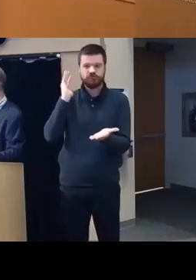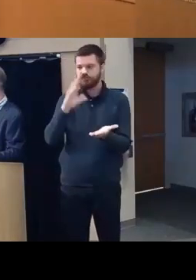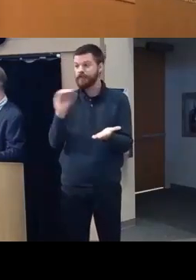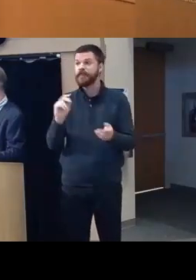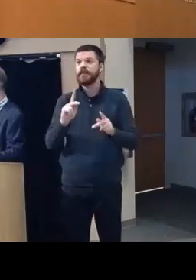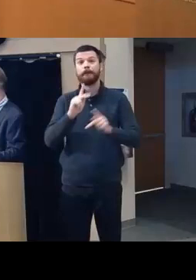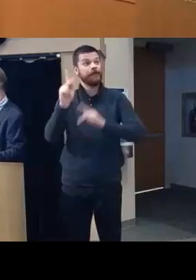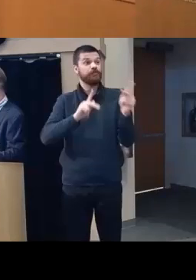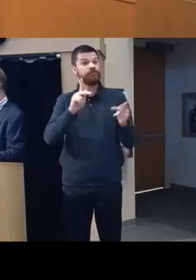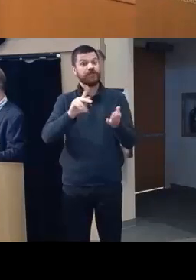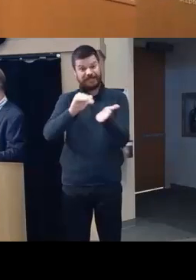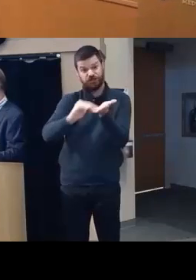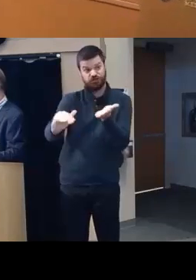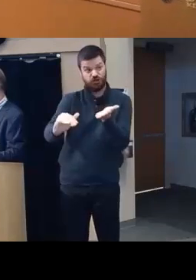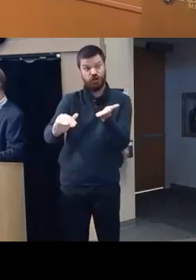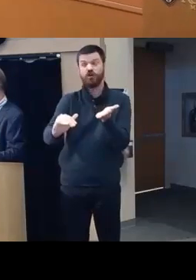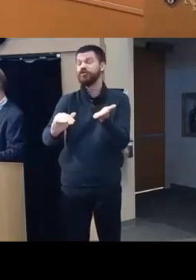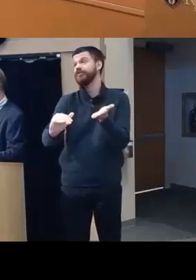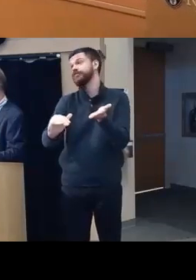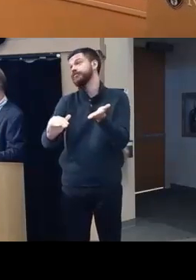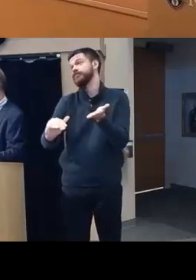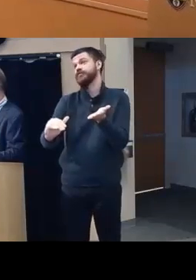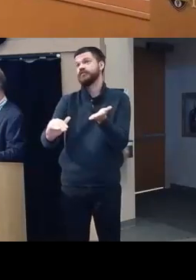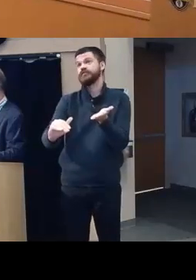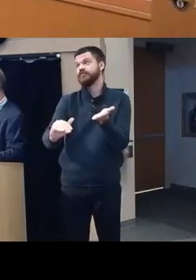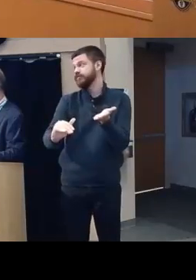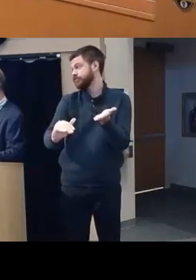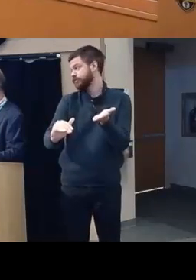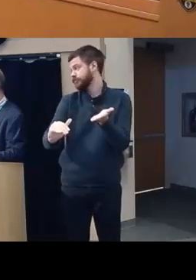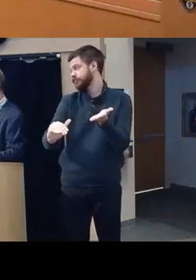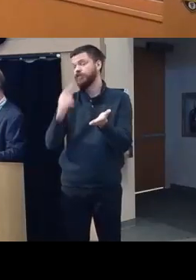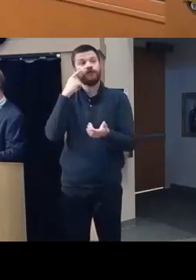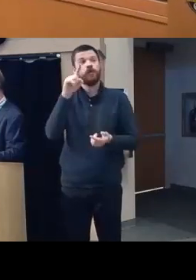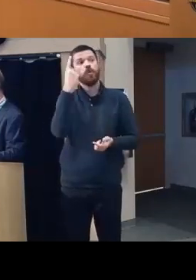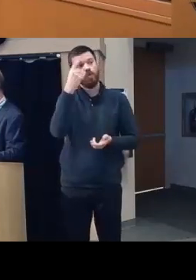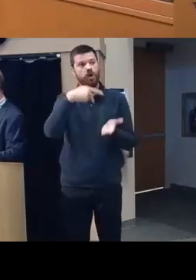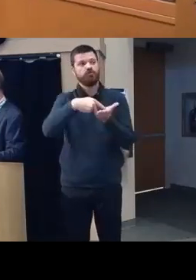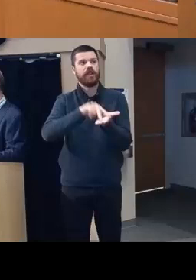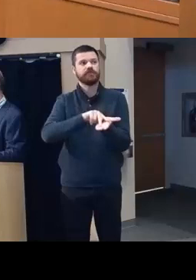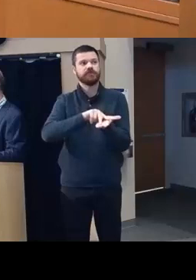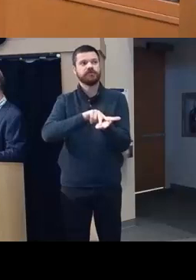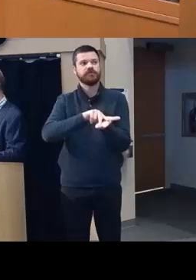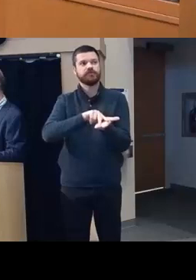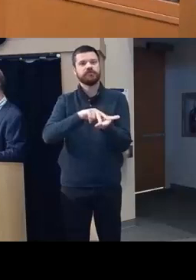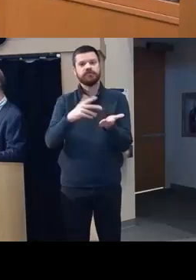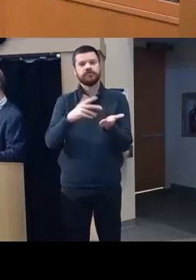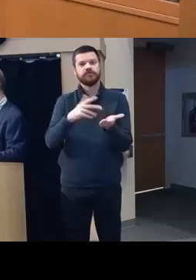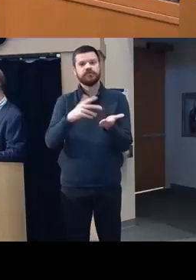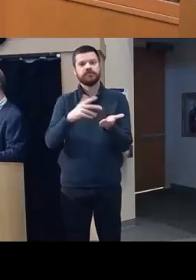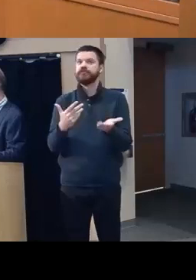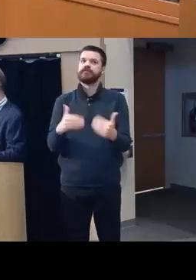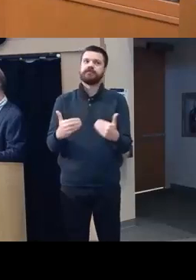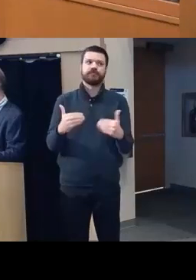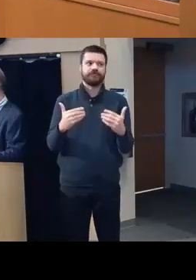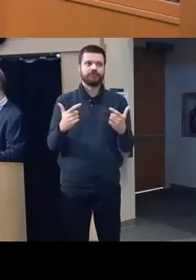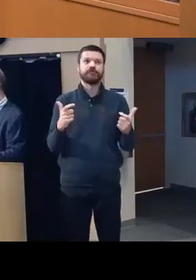were discharged for, say, one very minor relapse. Things have undergone quite a